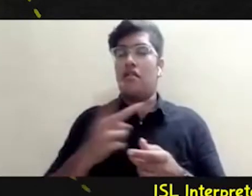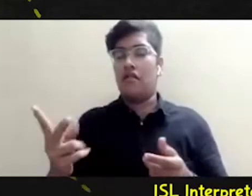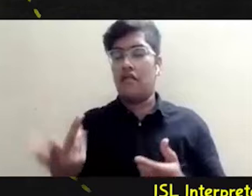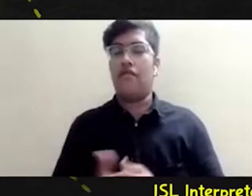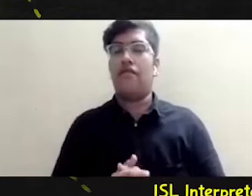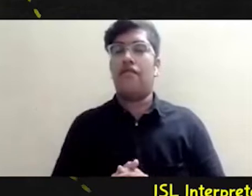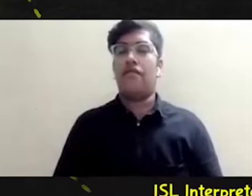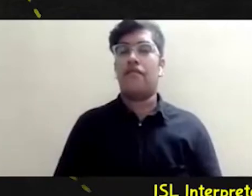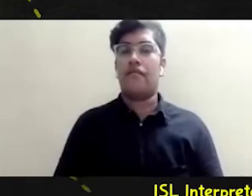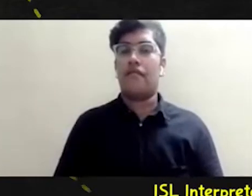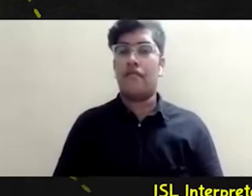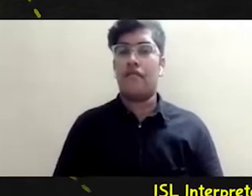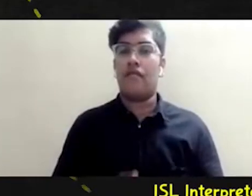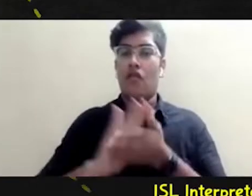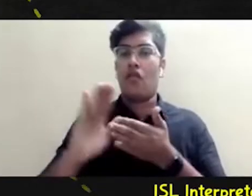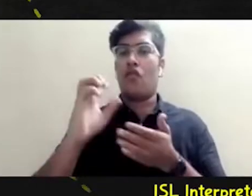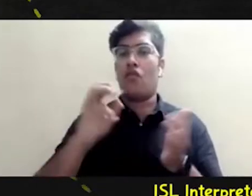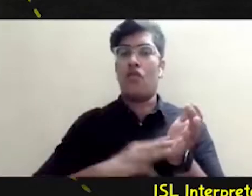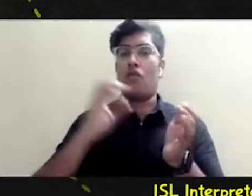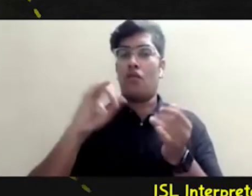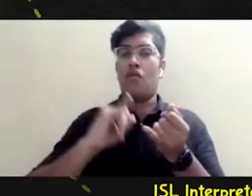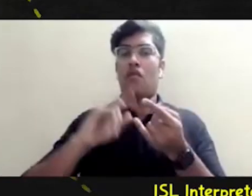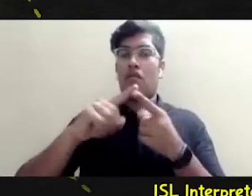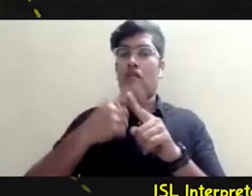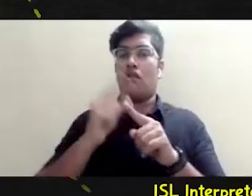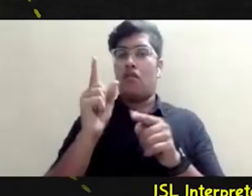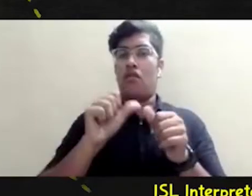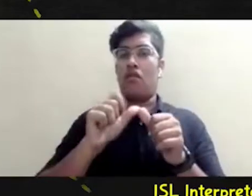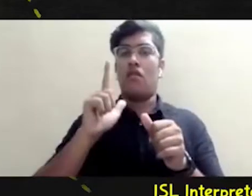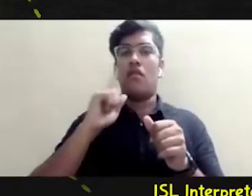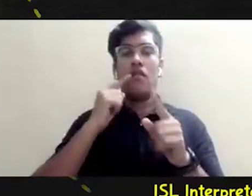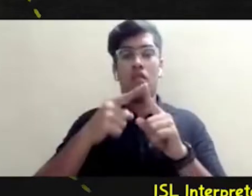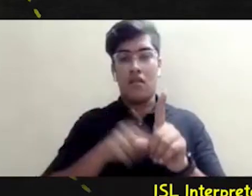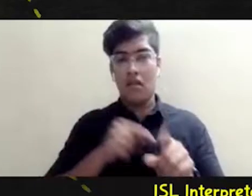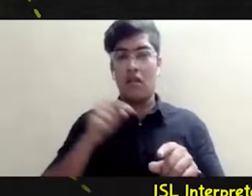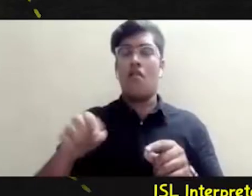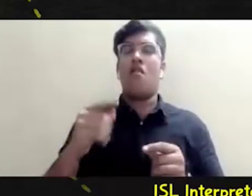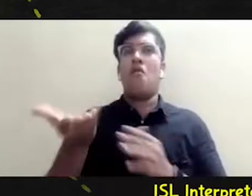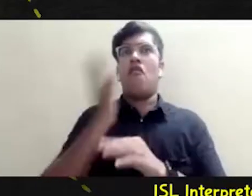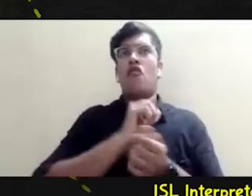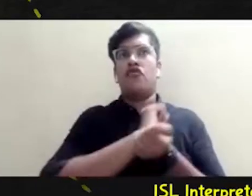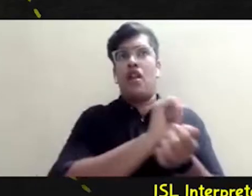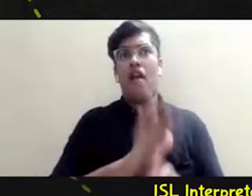was criminalized in India till 2018. That history of criminalization